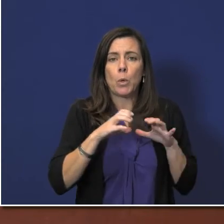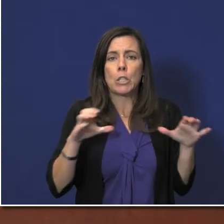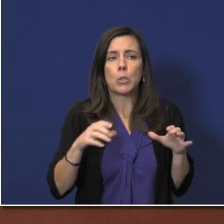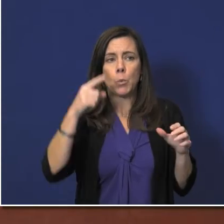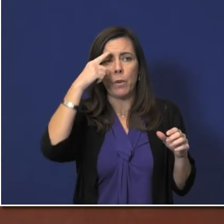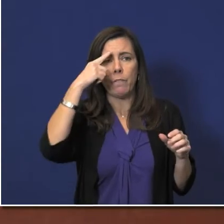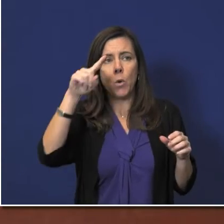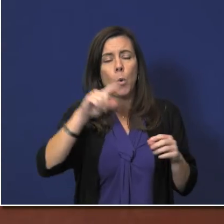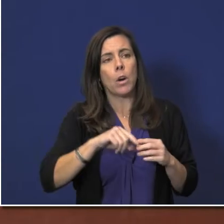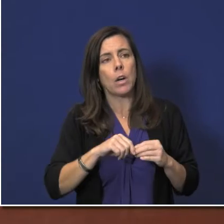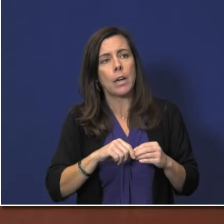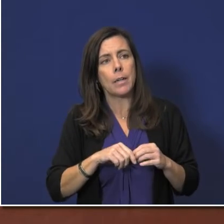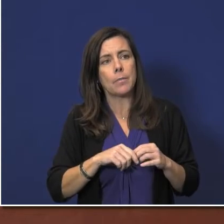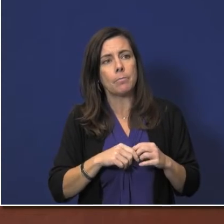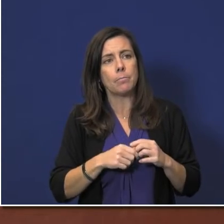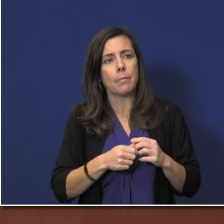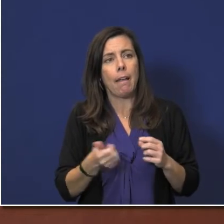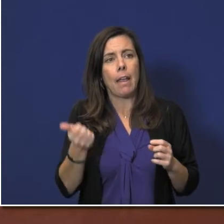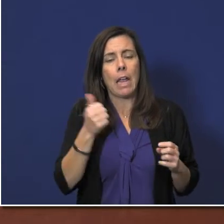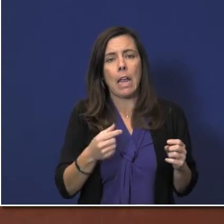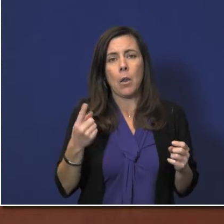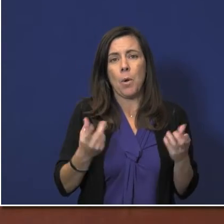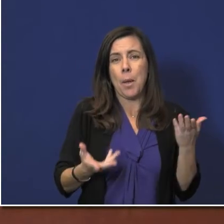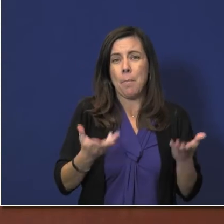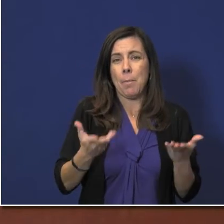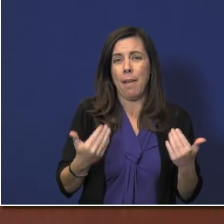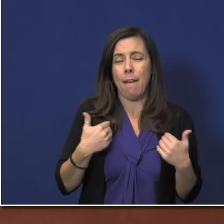for anyone that might